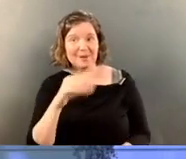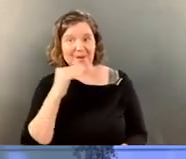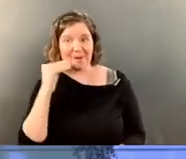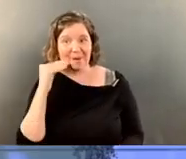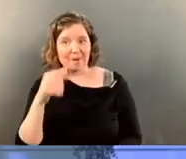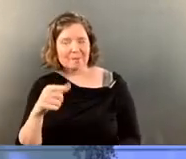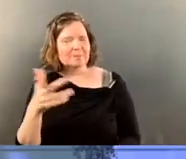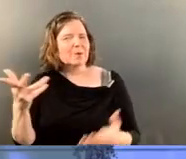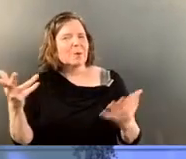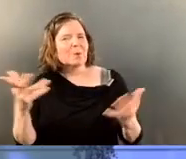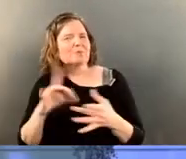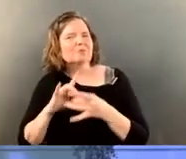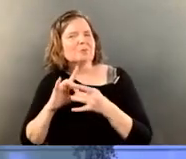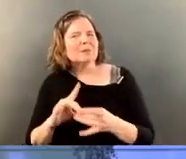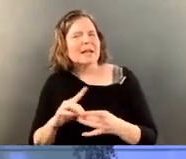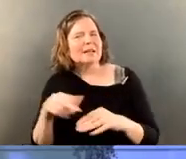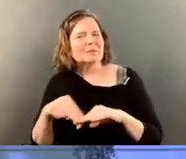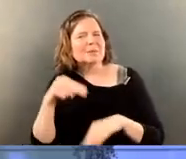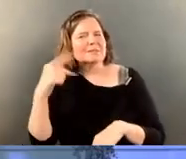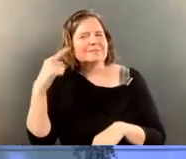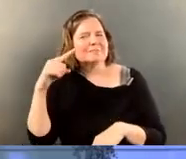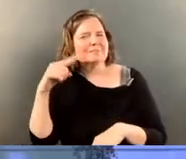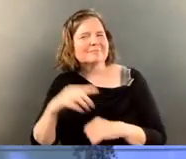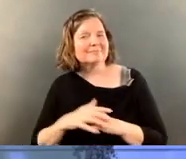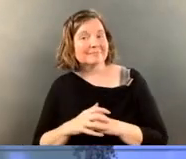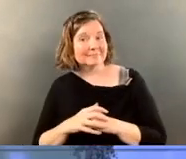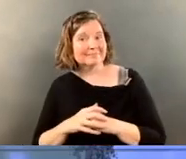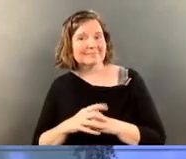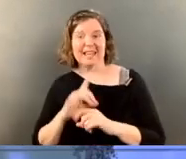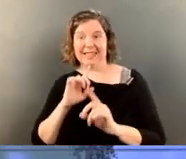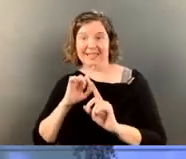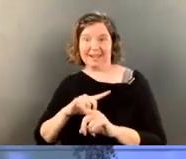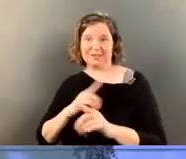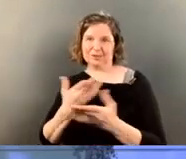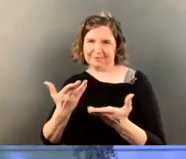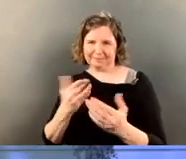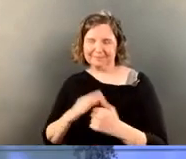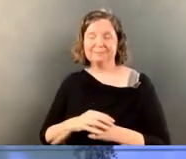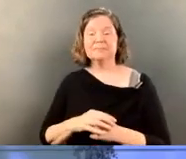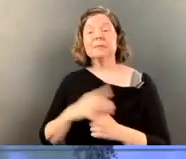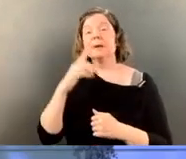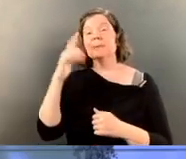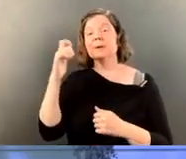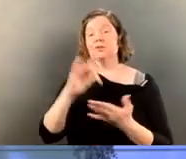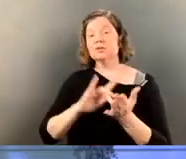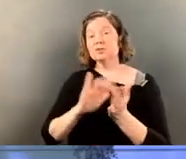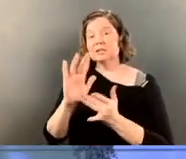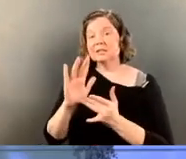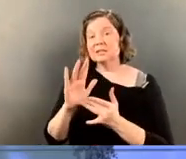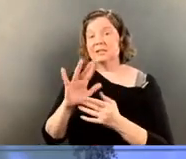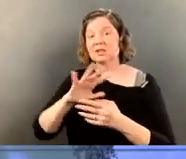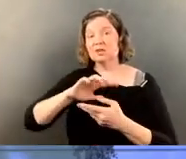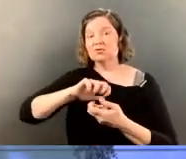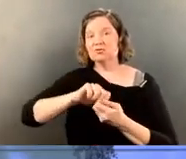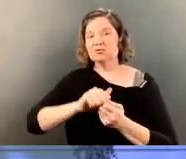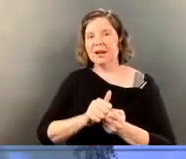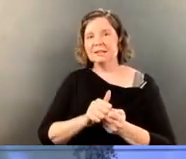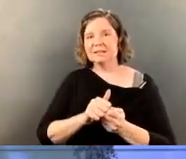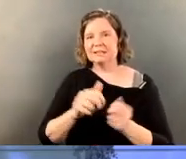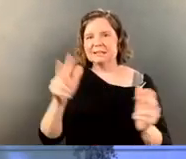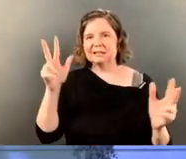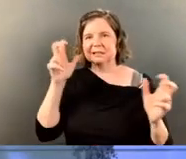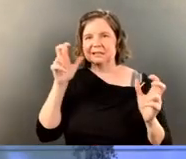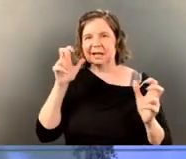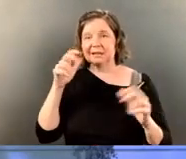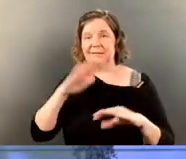home, what's it got to do with Easter? Here's the answer. Because Jesus crushed Satan